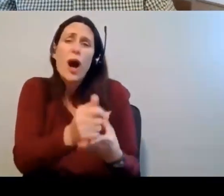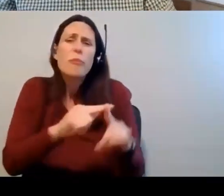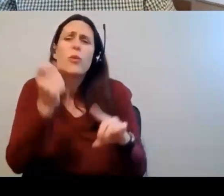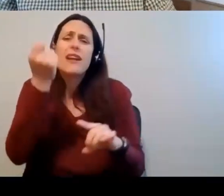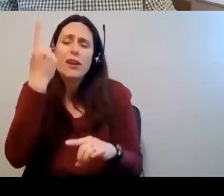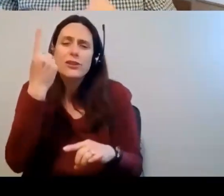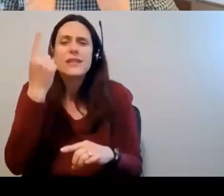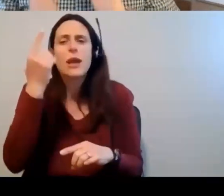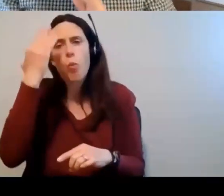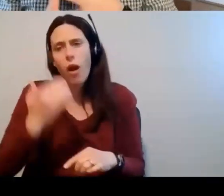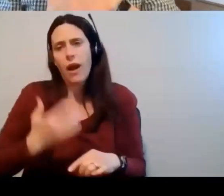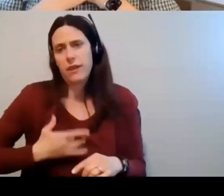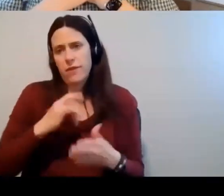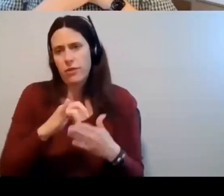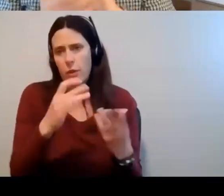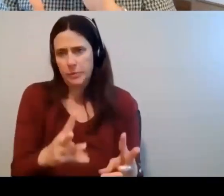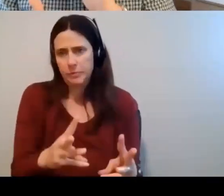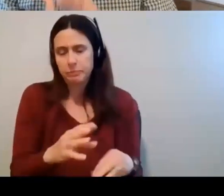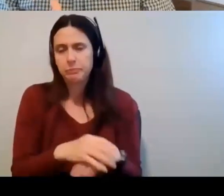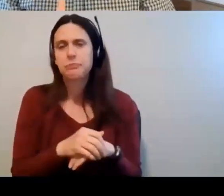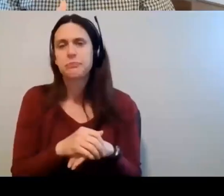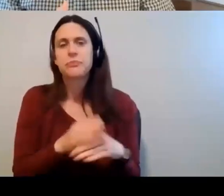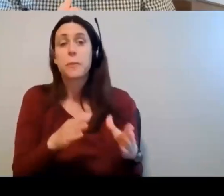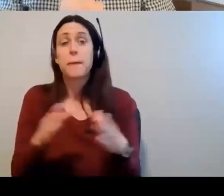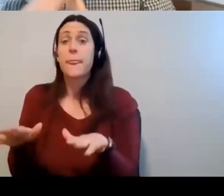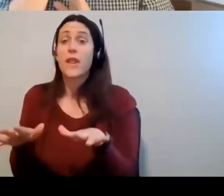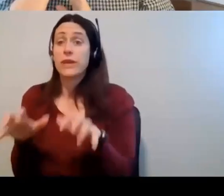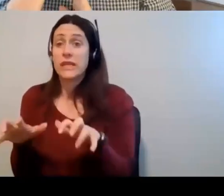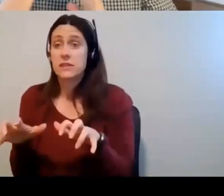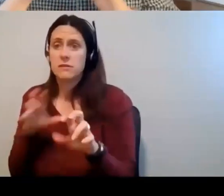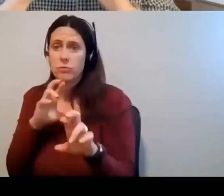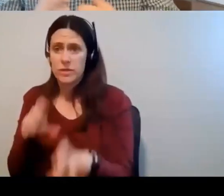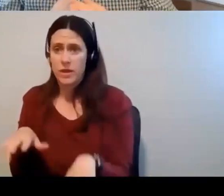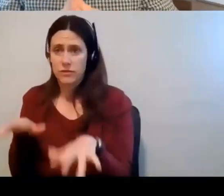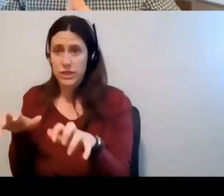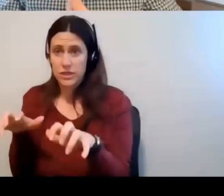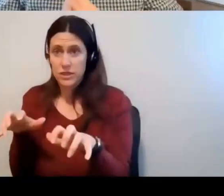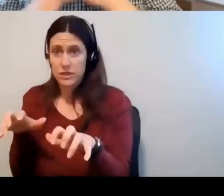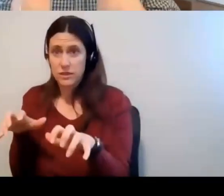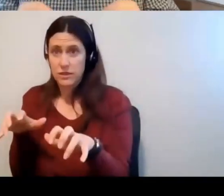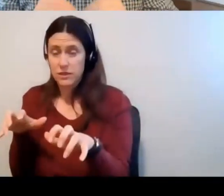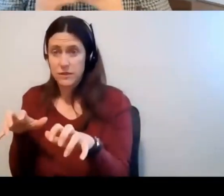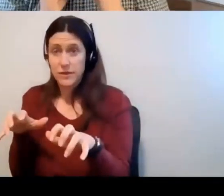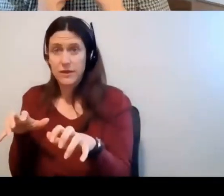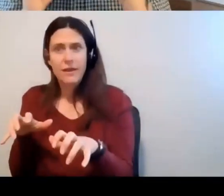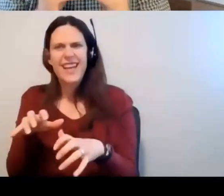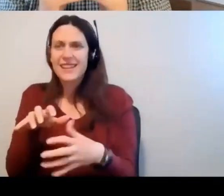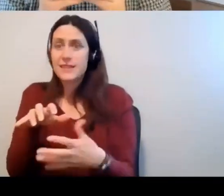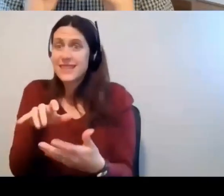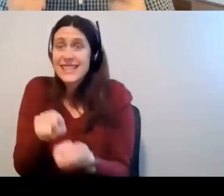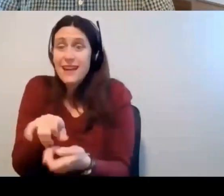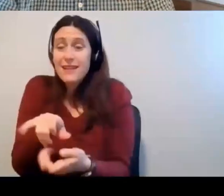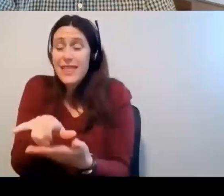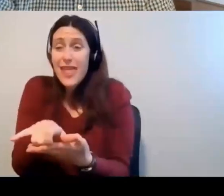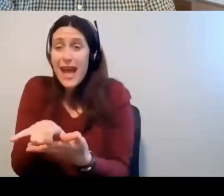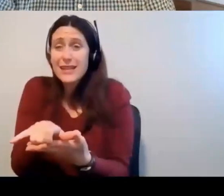from, right? And then, excuse me, our freeze response is literally that. When we experience